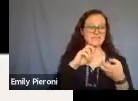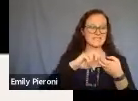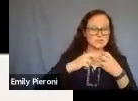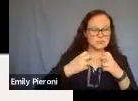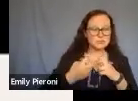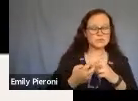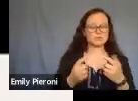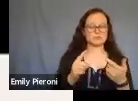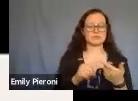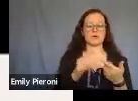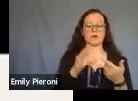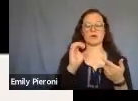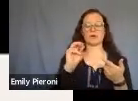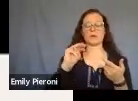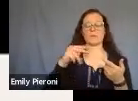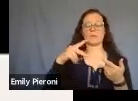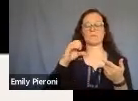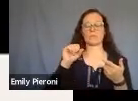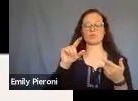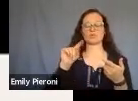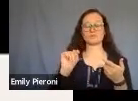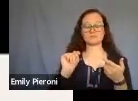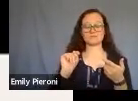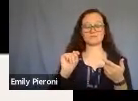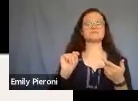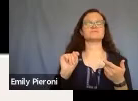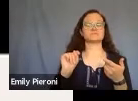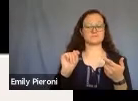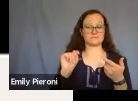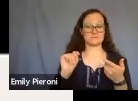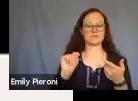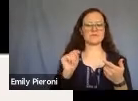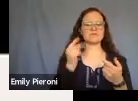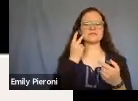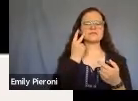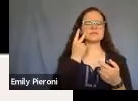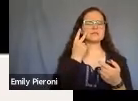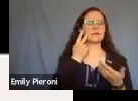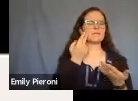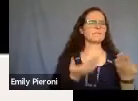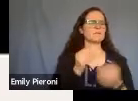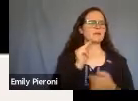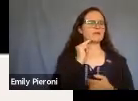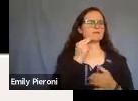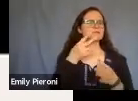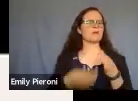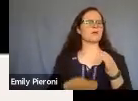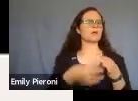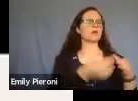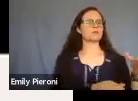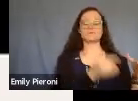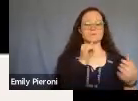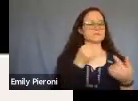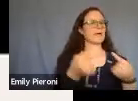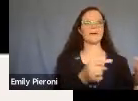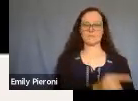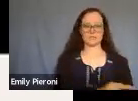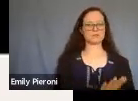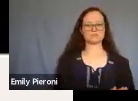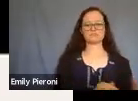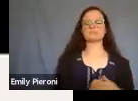collections with any kind of leaching that may be occurring. No leaching was occurring. We have a